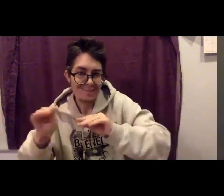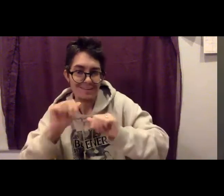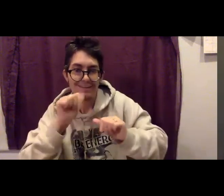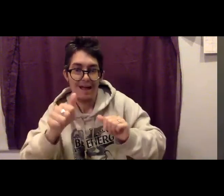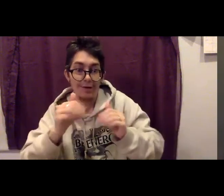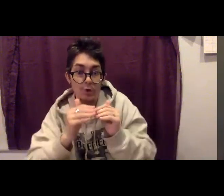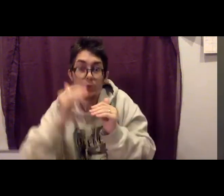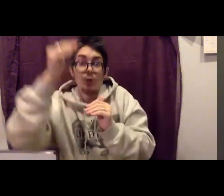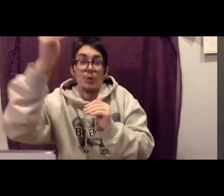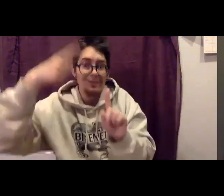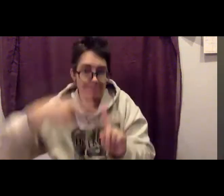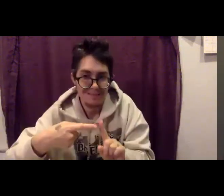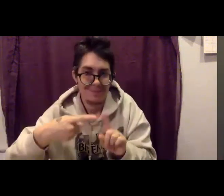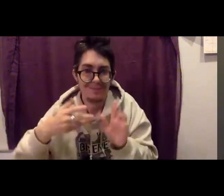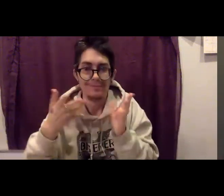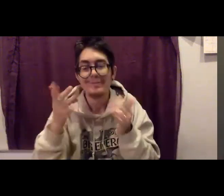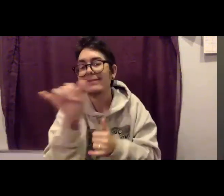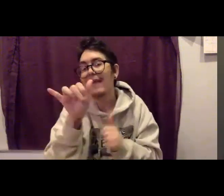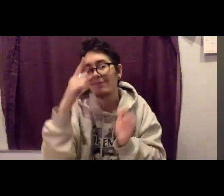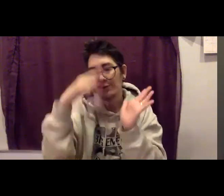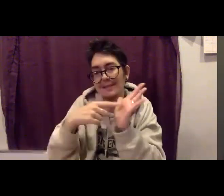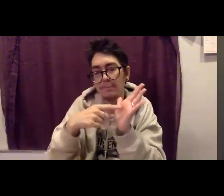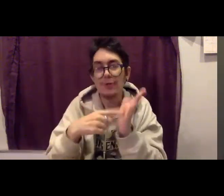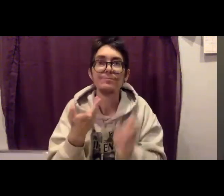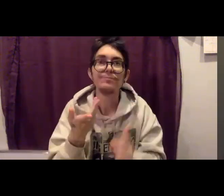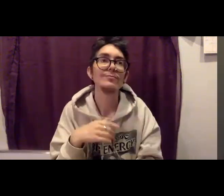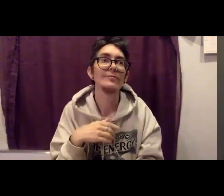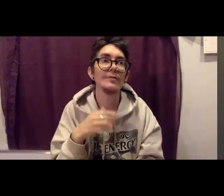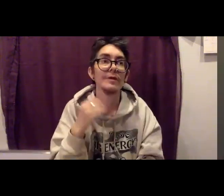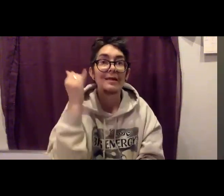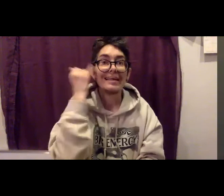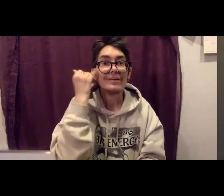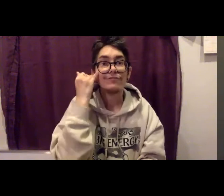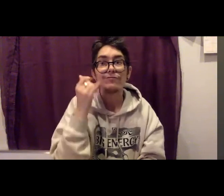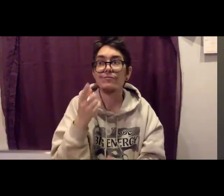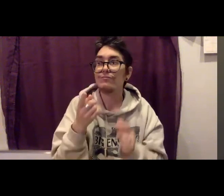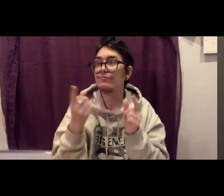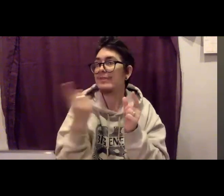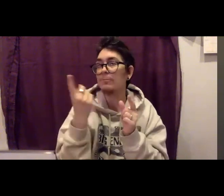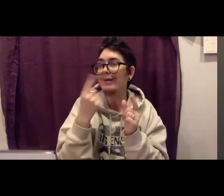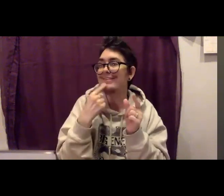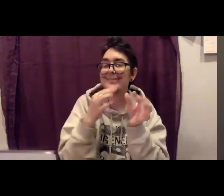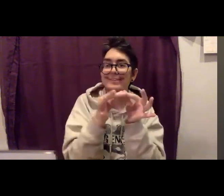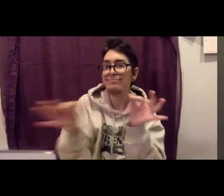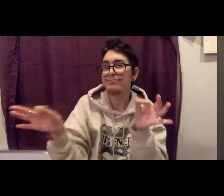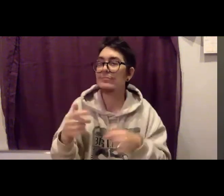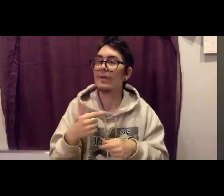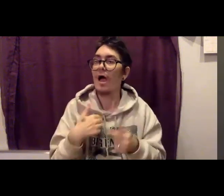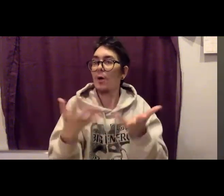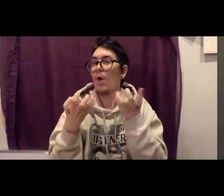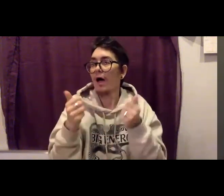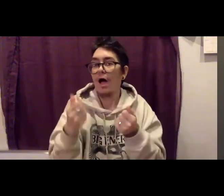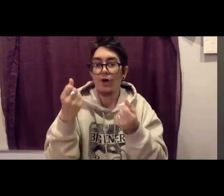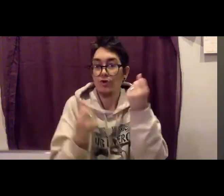the energy to move or flow. So, maybe just be mindful about being too specific or too